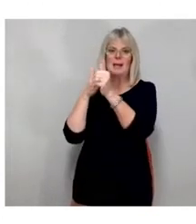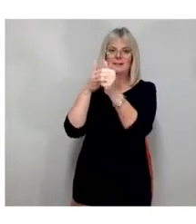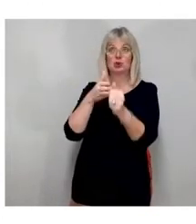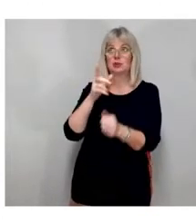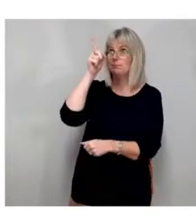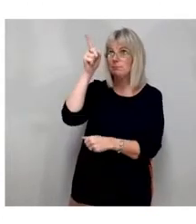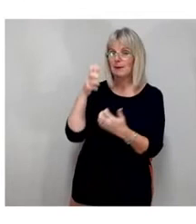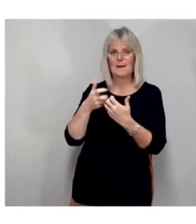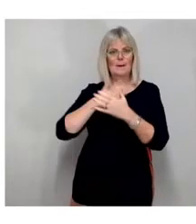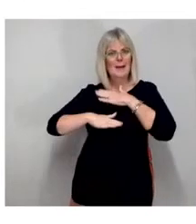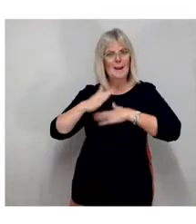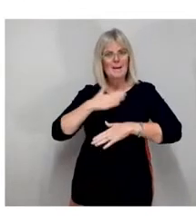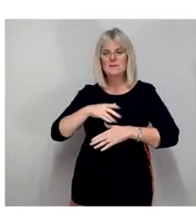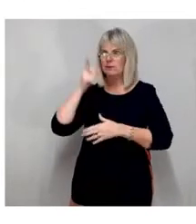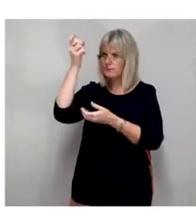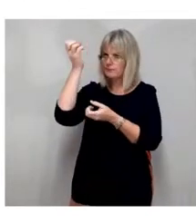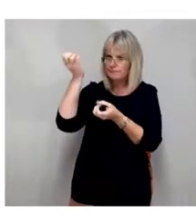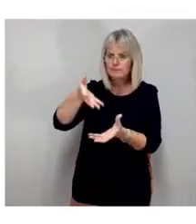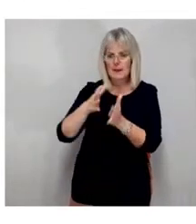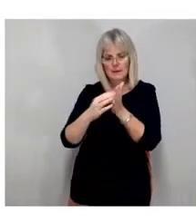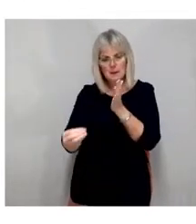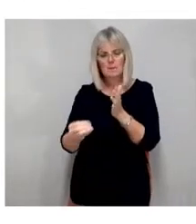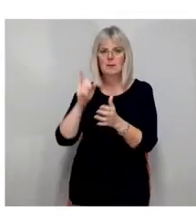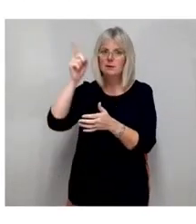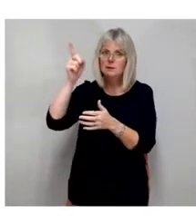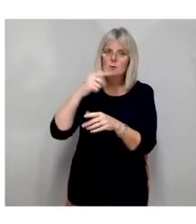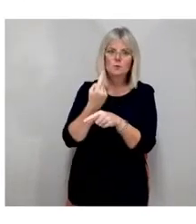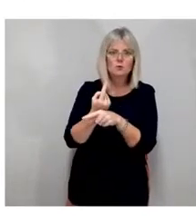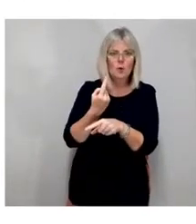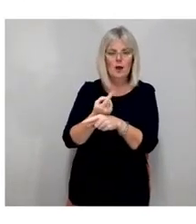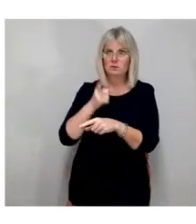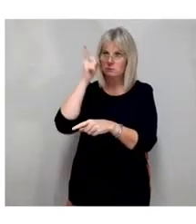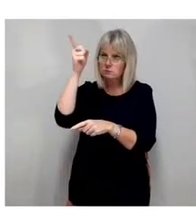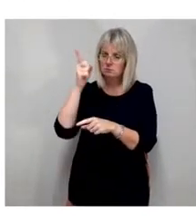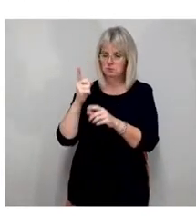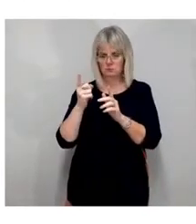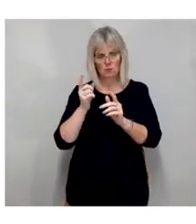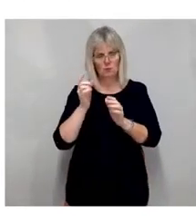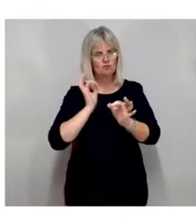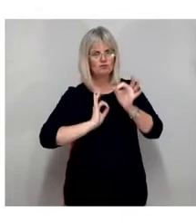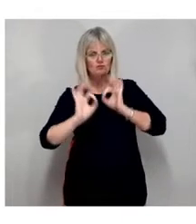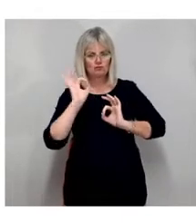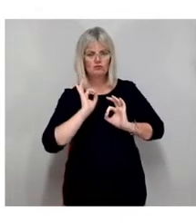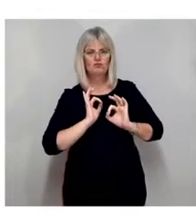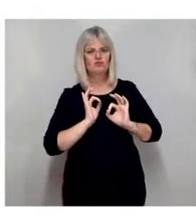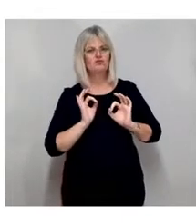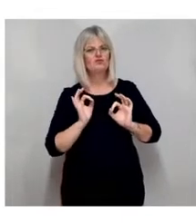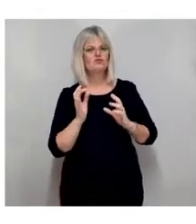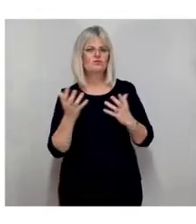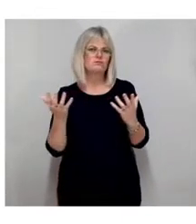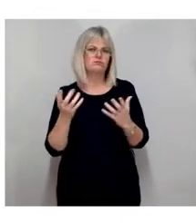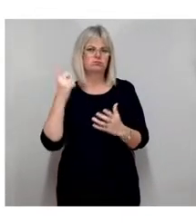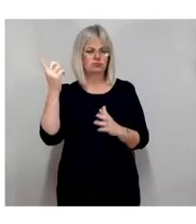of examples they talk about, what kind of behaviors they role model. And a 30% impact is because of the